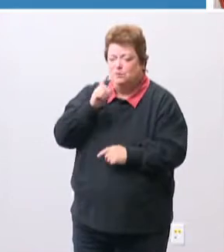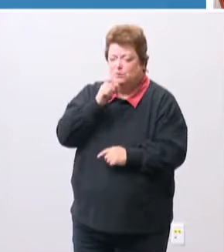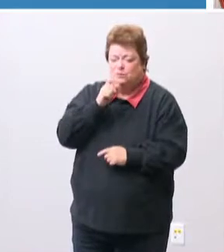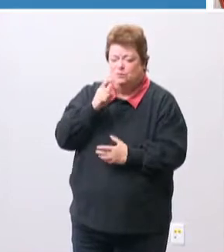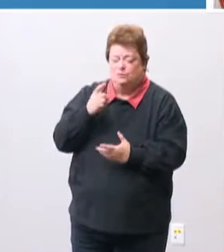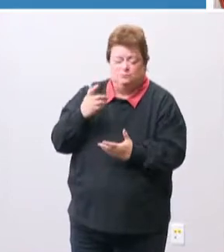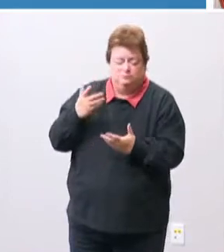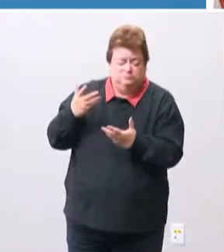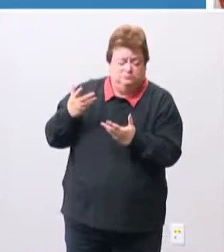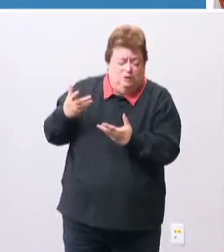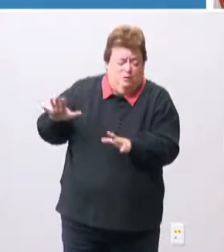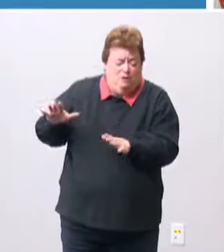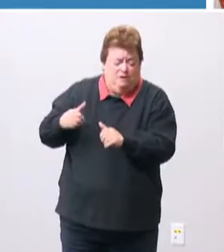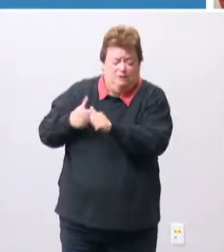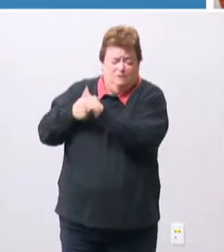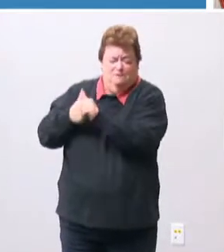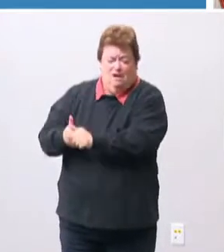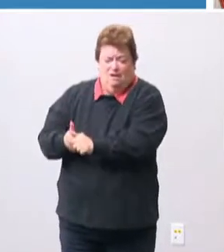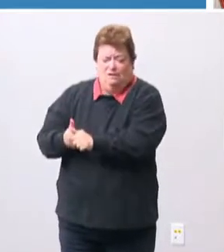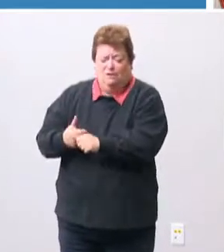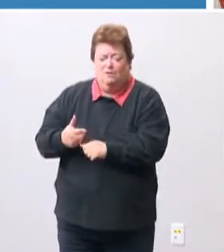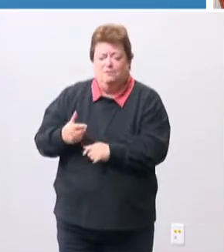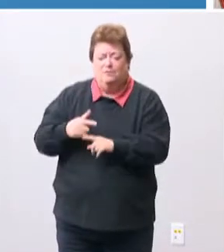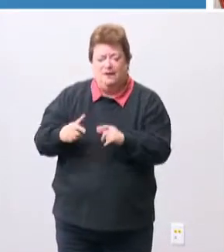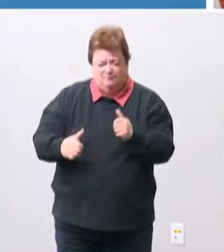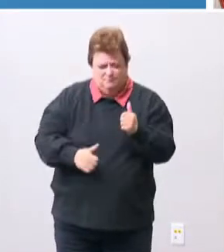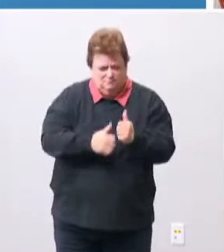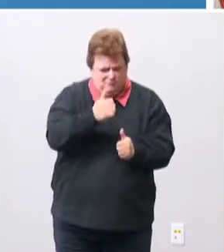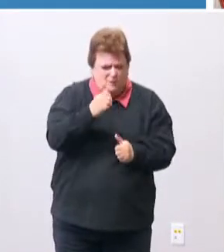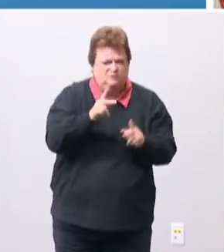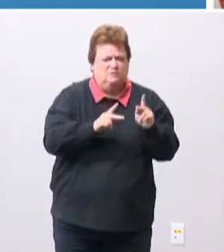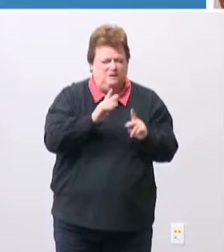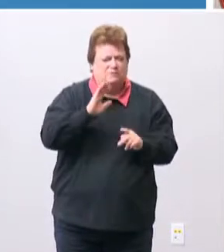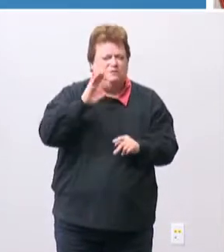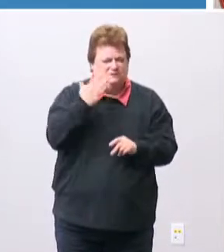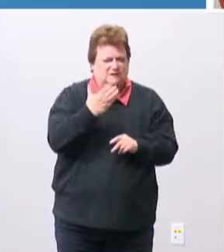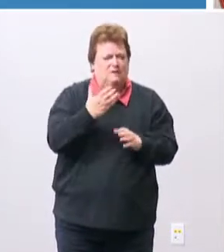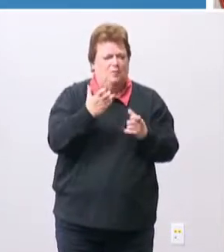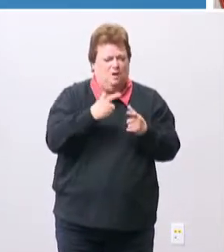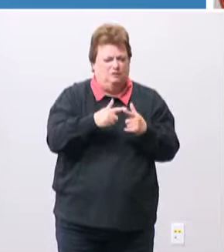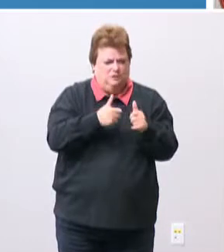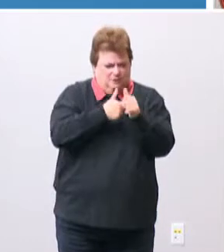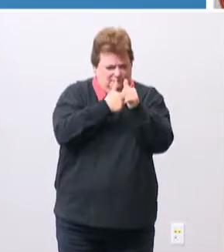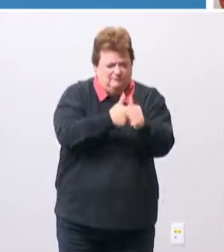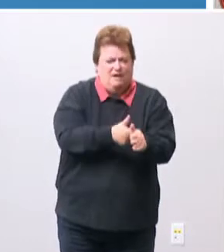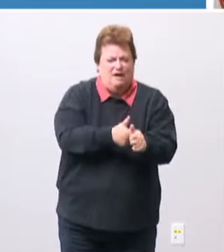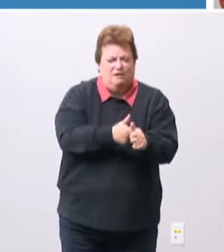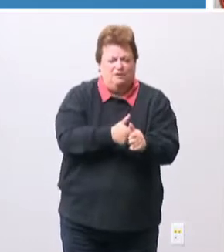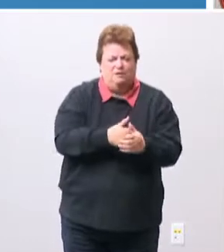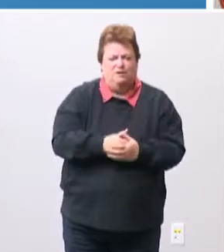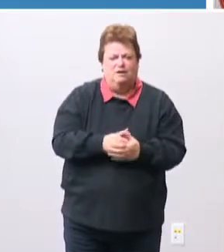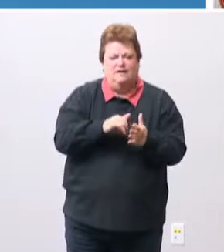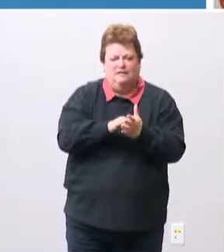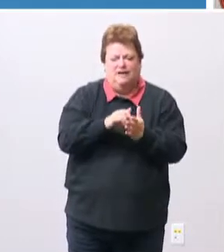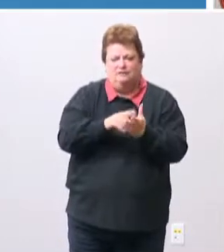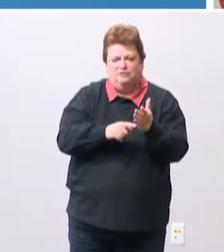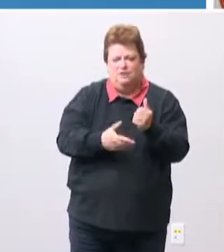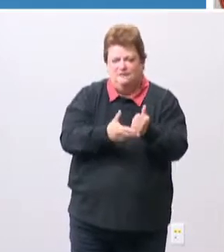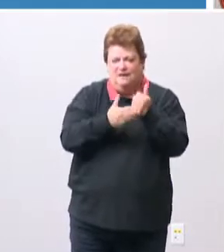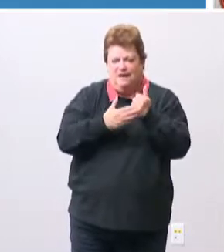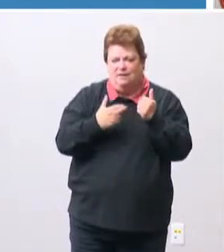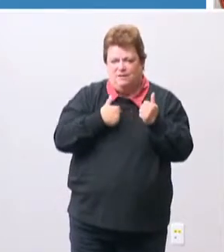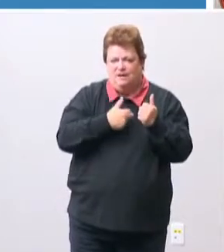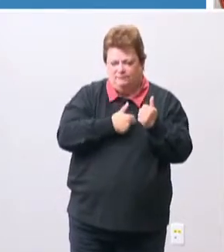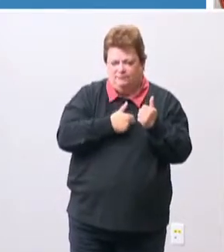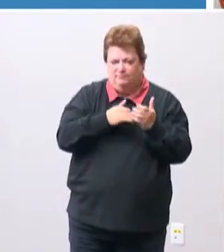going to follow, but the majority of people are still doing their best to follow, and that's what's helping us, and that's